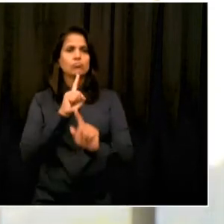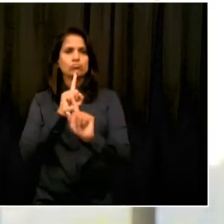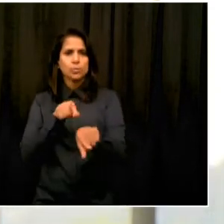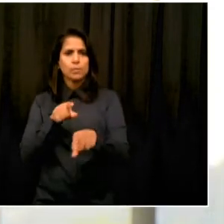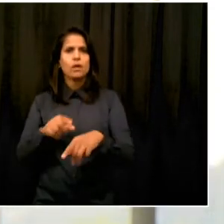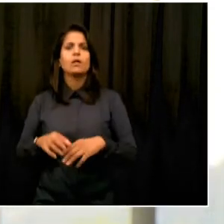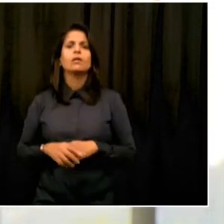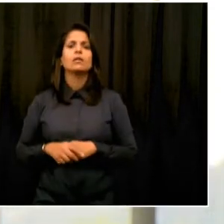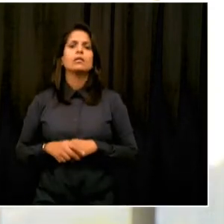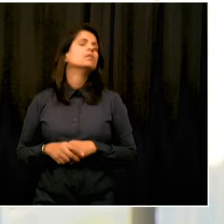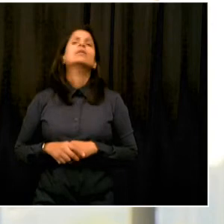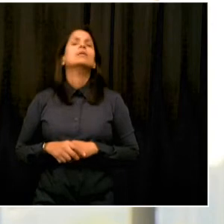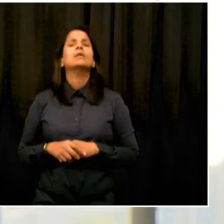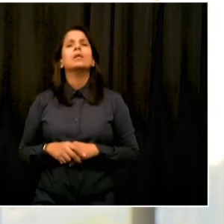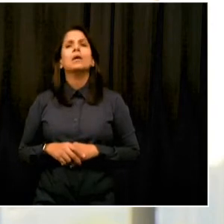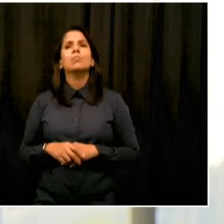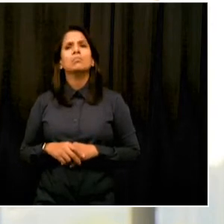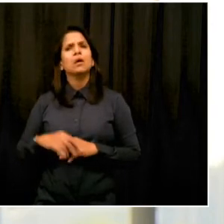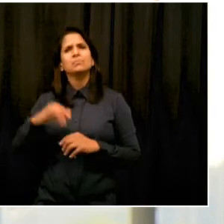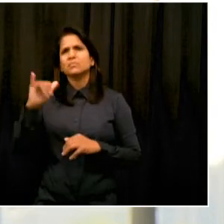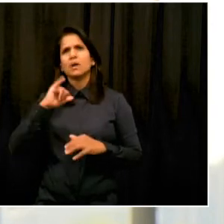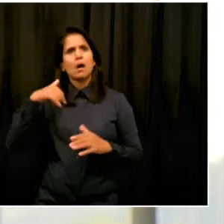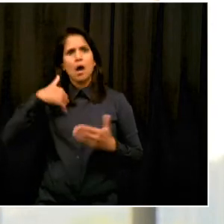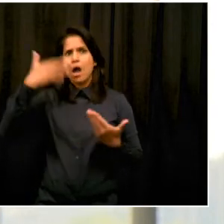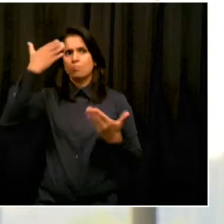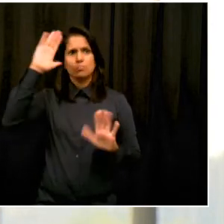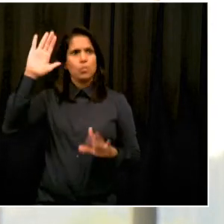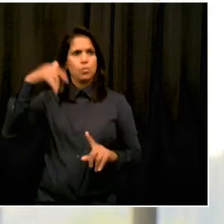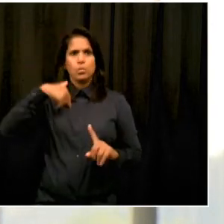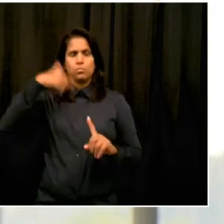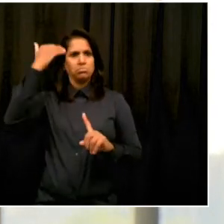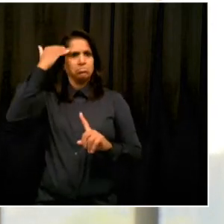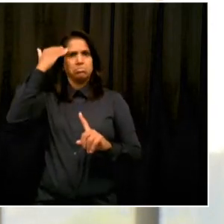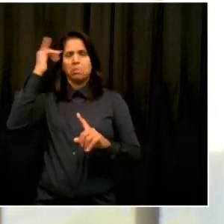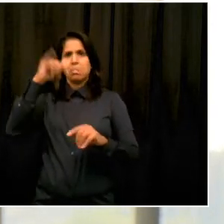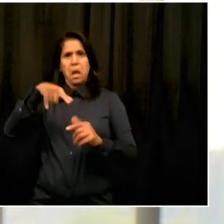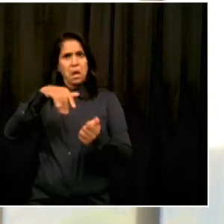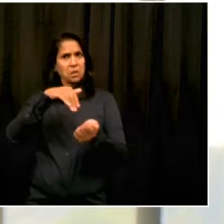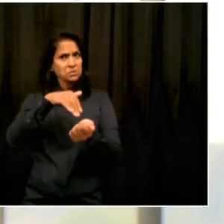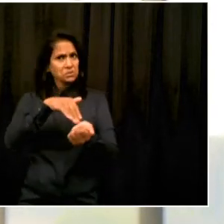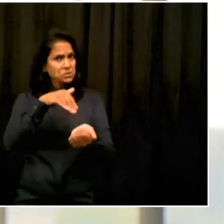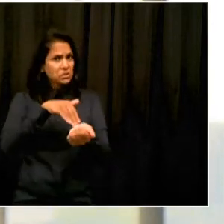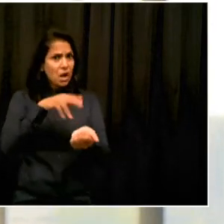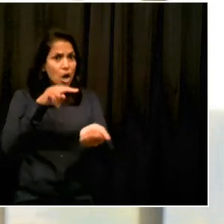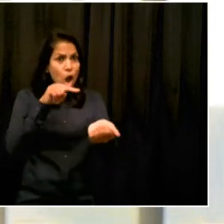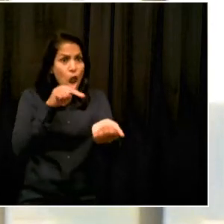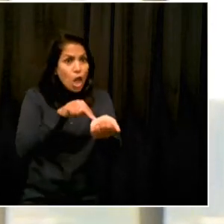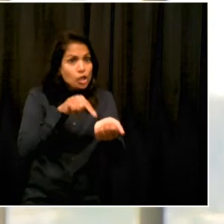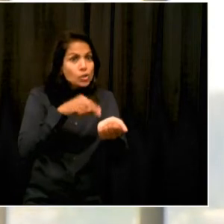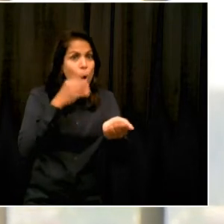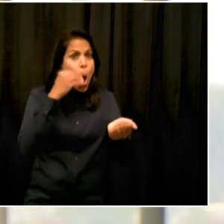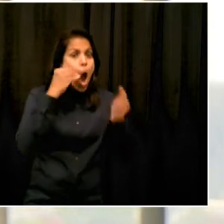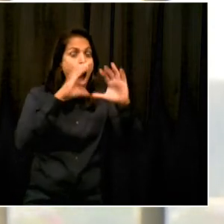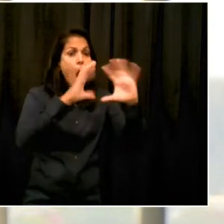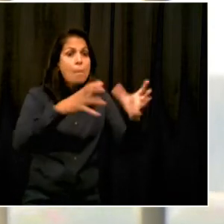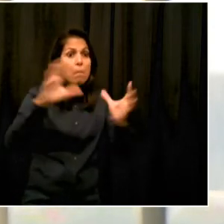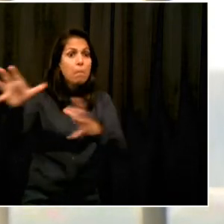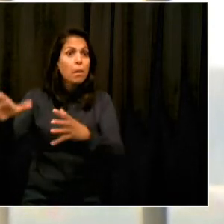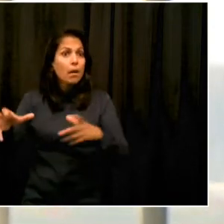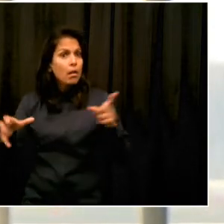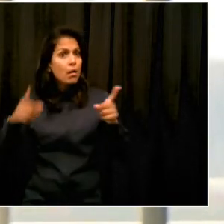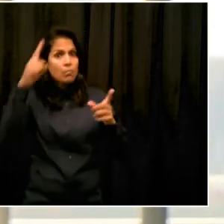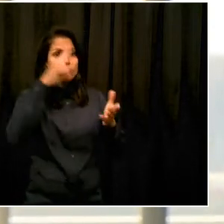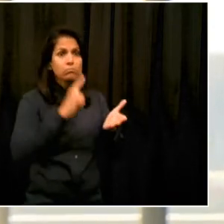No, I'm not aware of this specific issue either. What I will say is, in general, nursing homes, because we